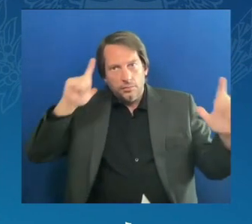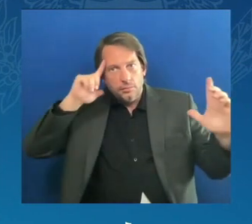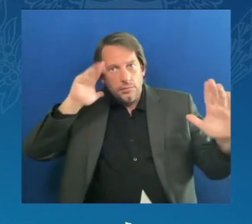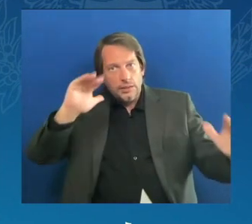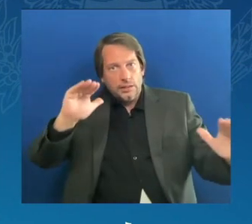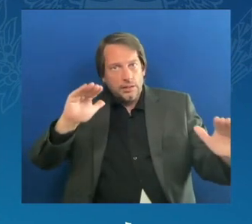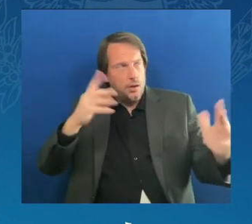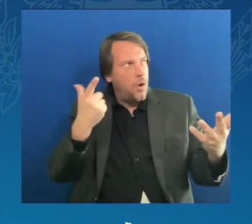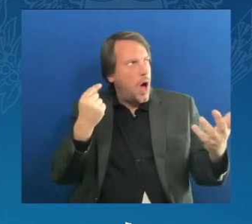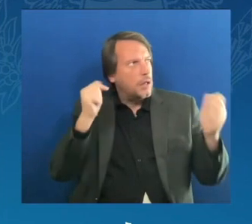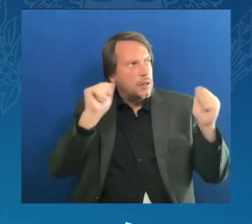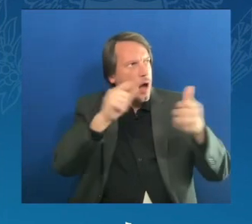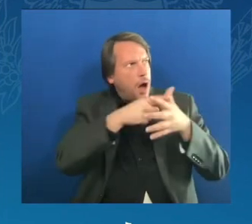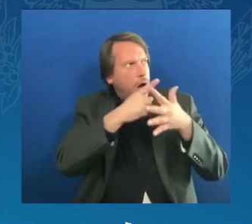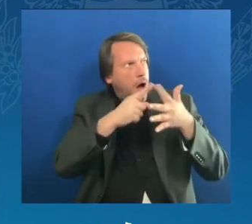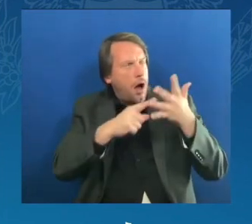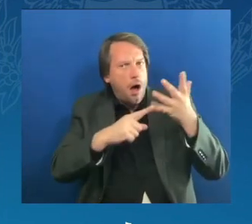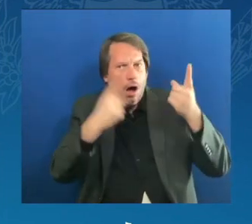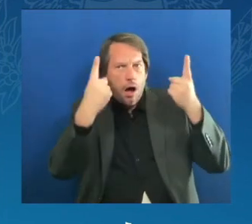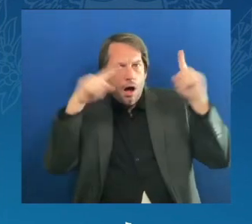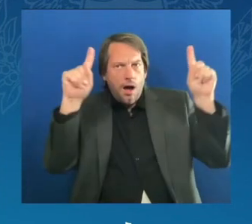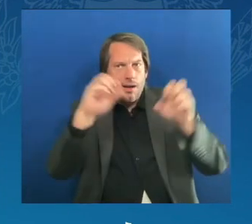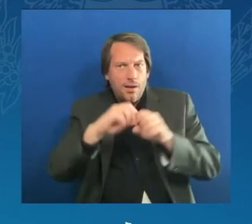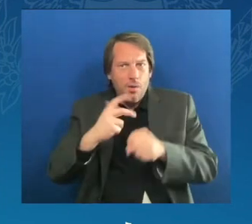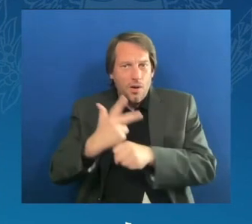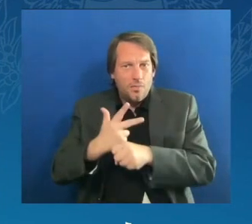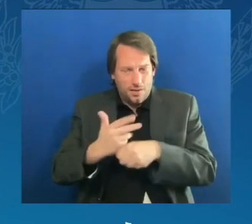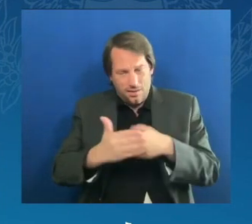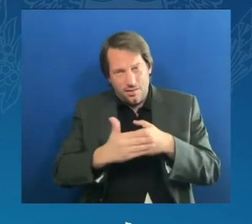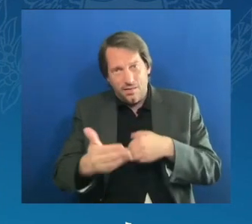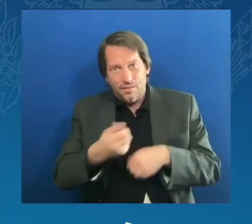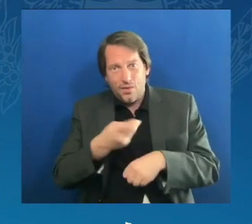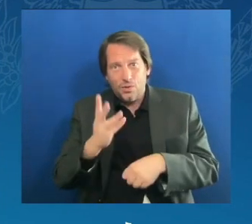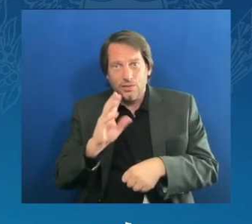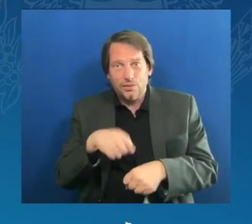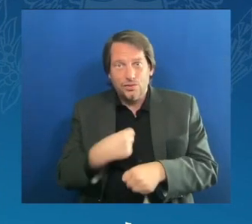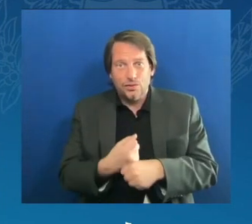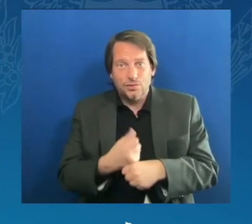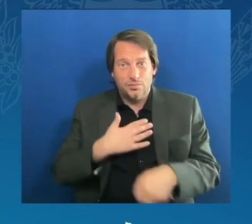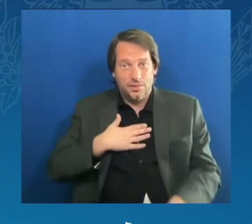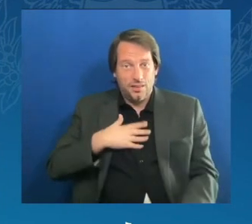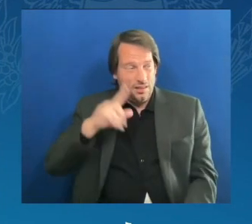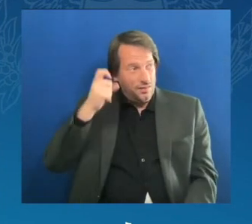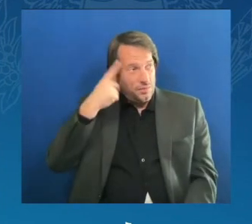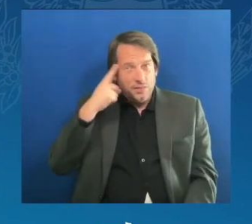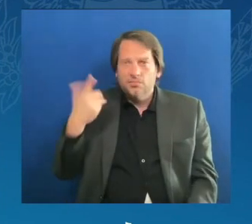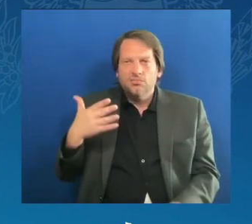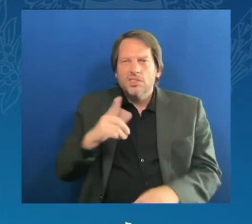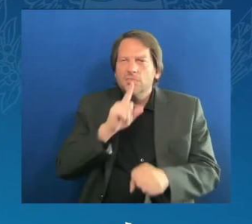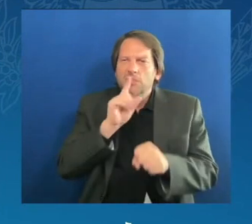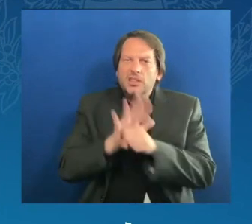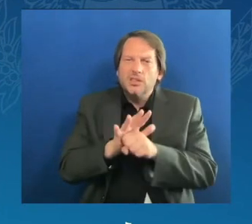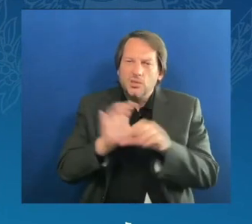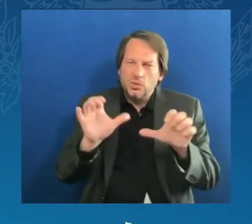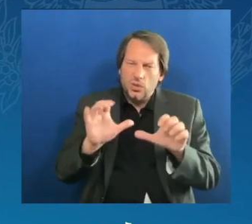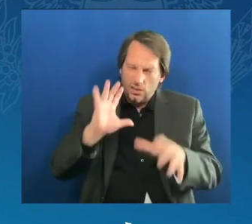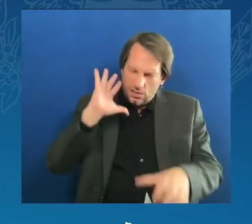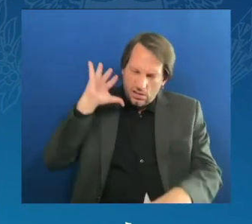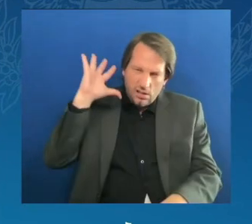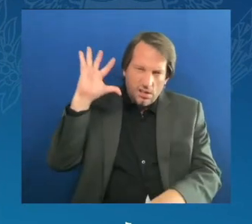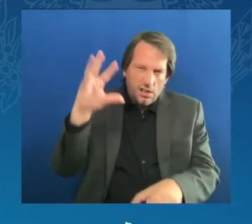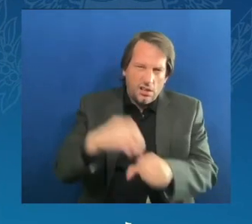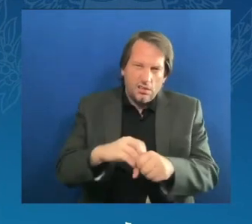My government is committed to doing everything it can to meet those expectations and to